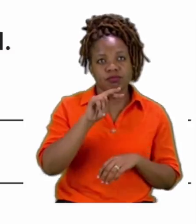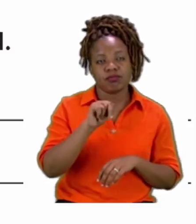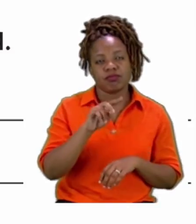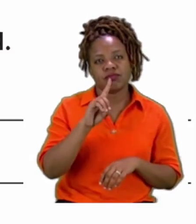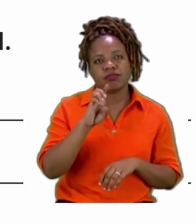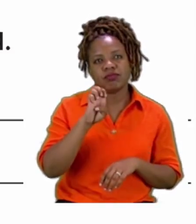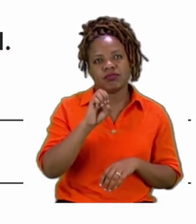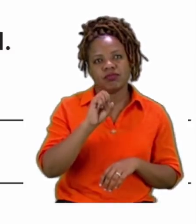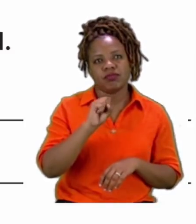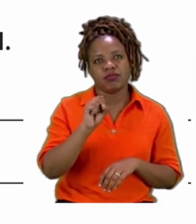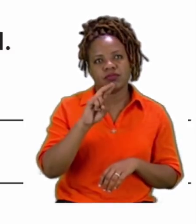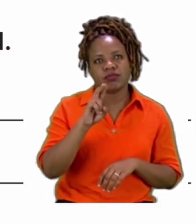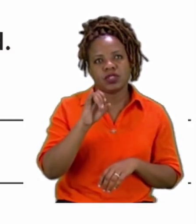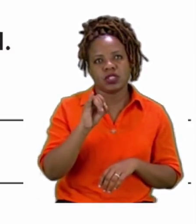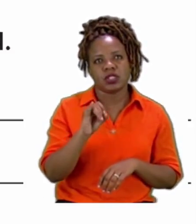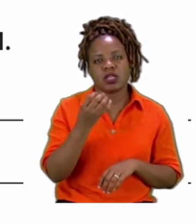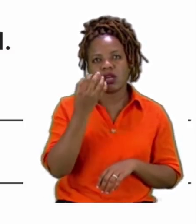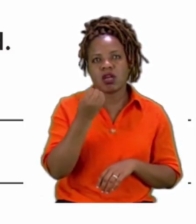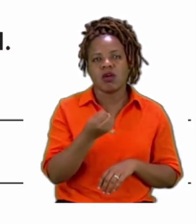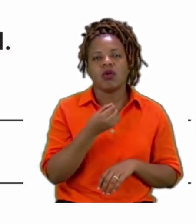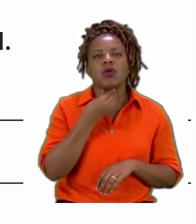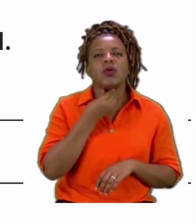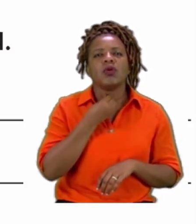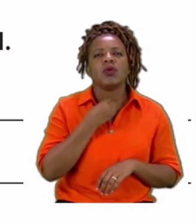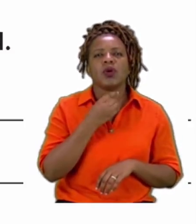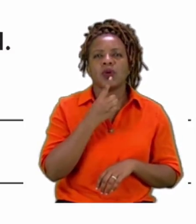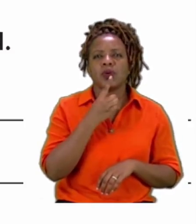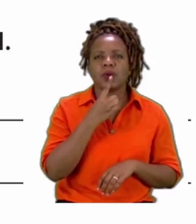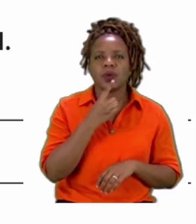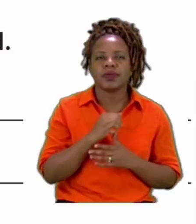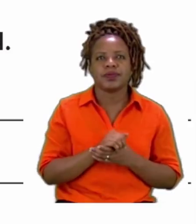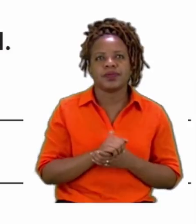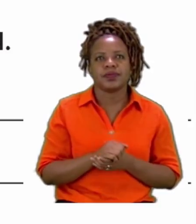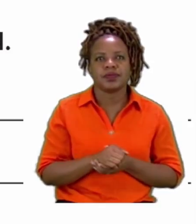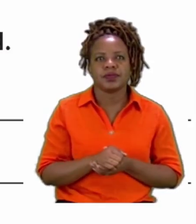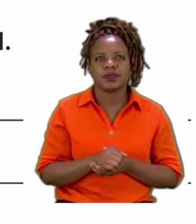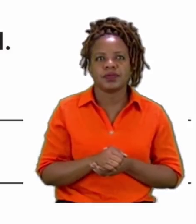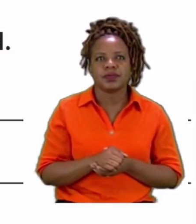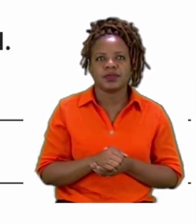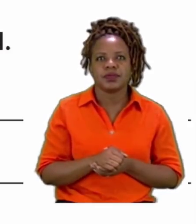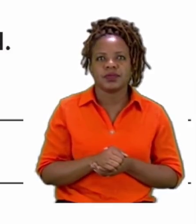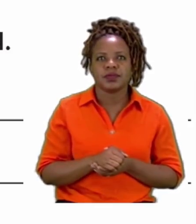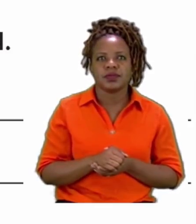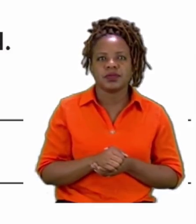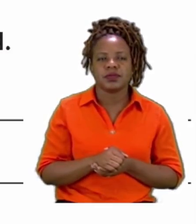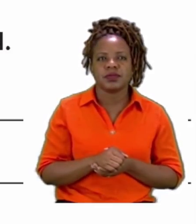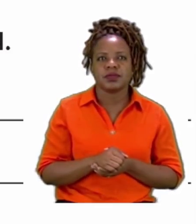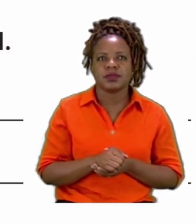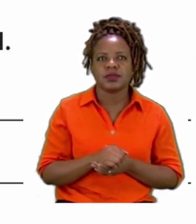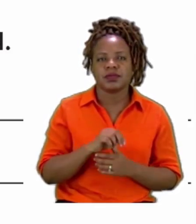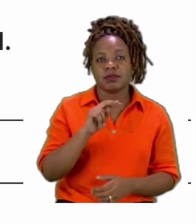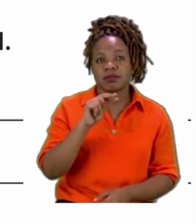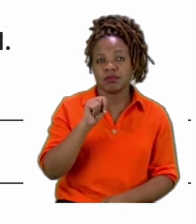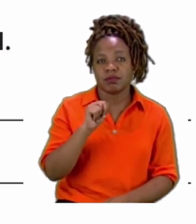have a sore throat? Now the word or the name Ndeshi is usually used for